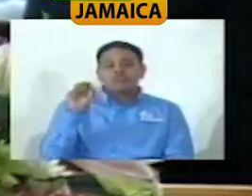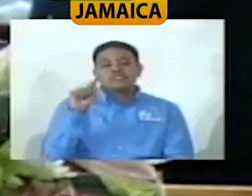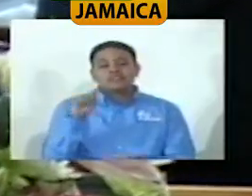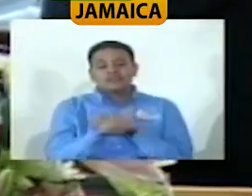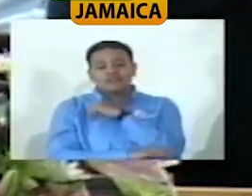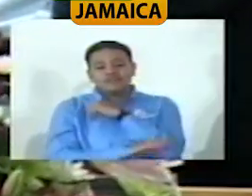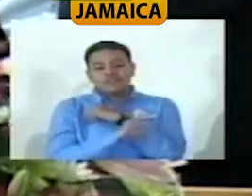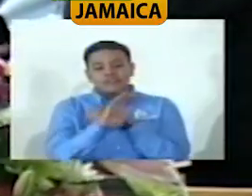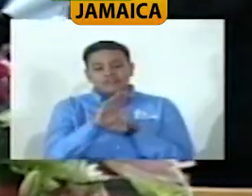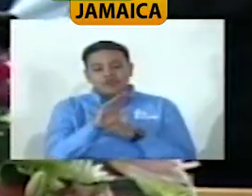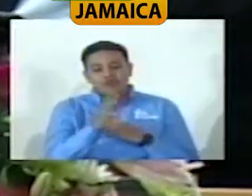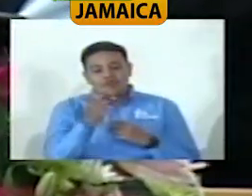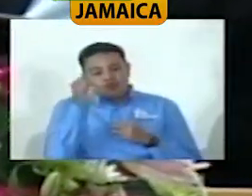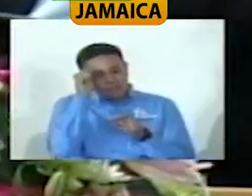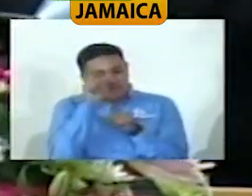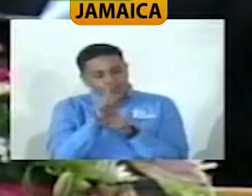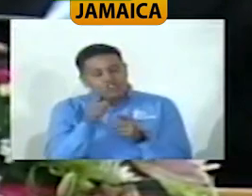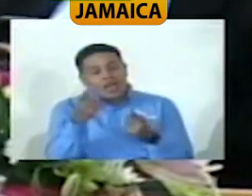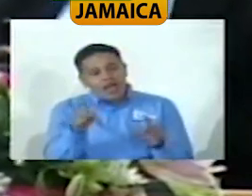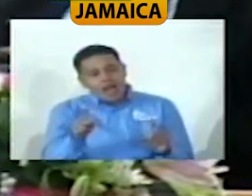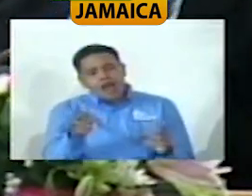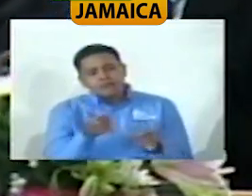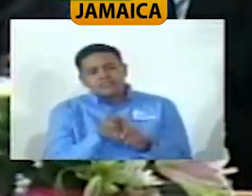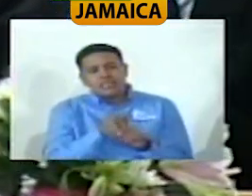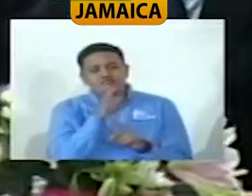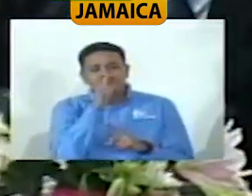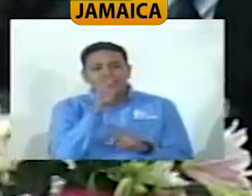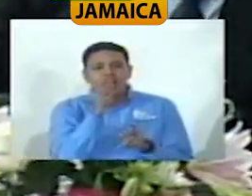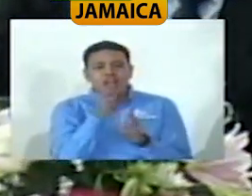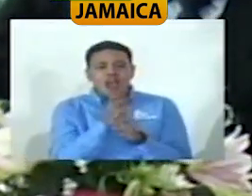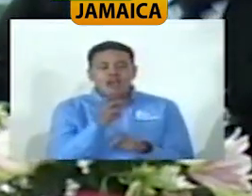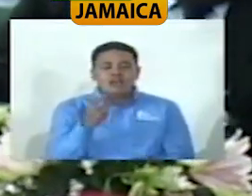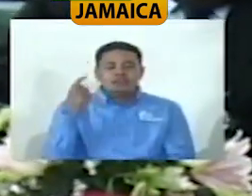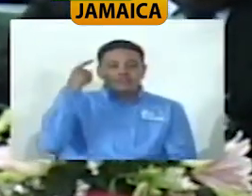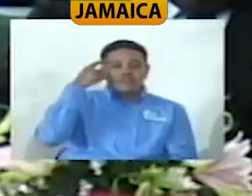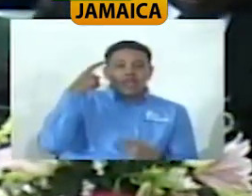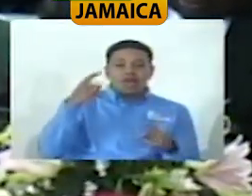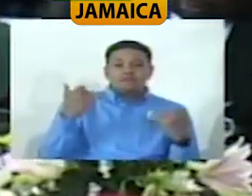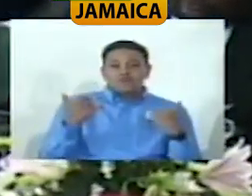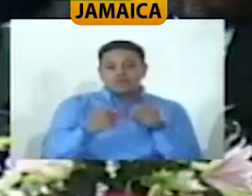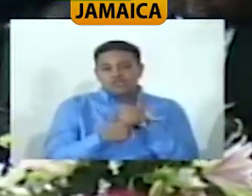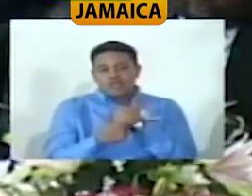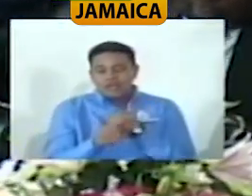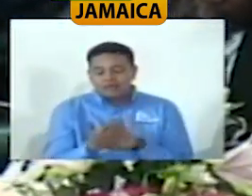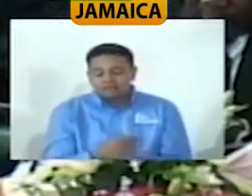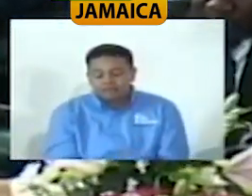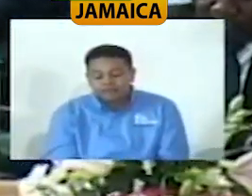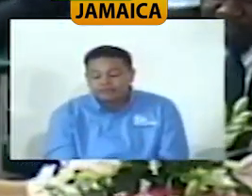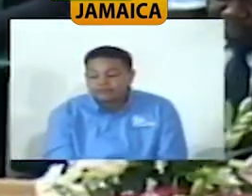your brother. It's a hard blow to take in a time like this.